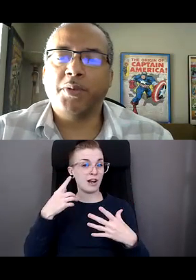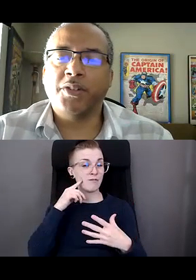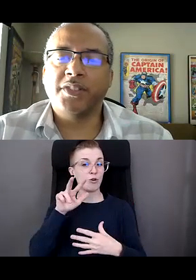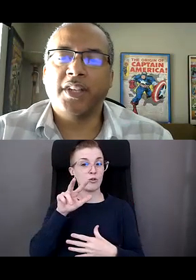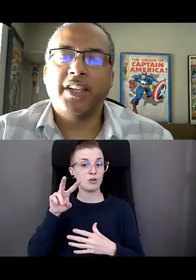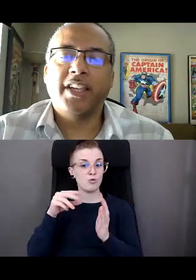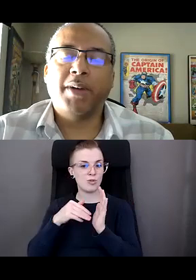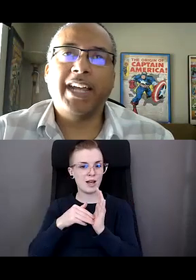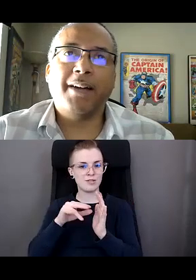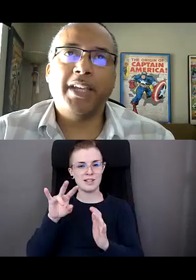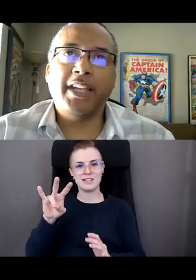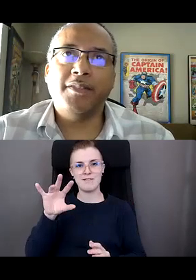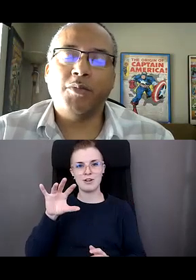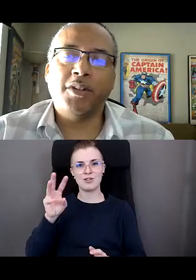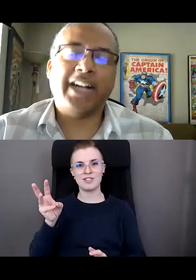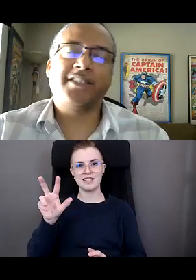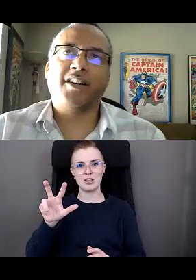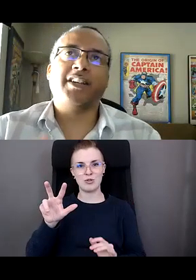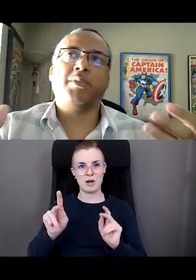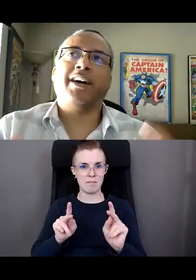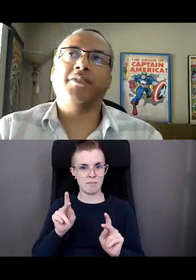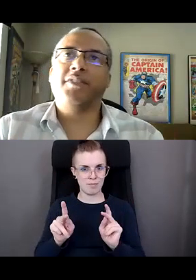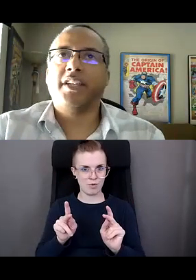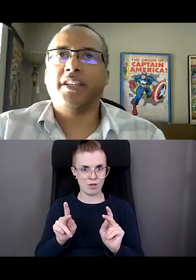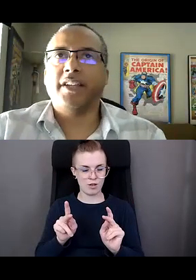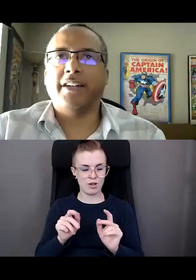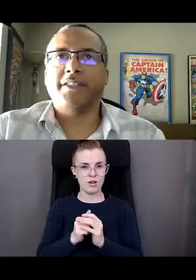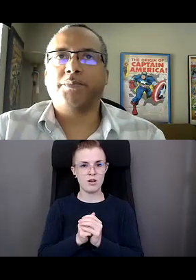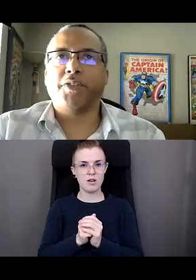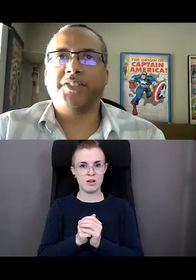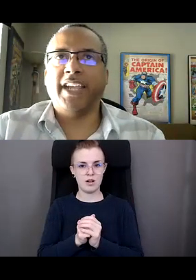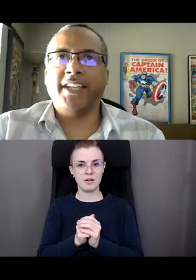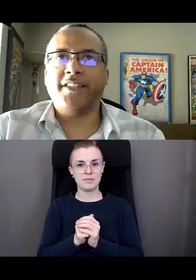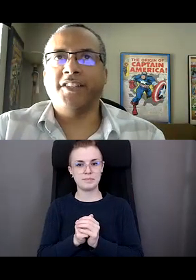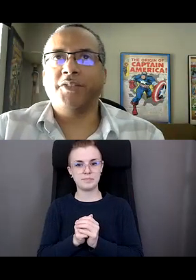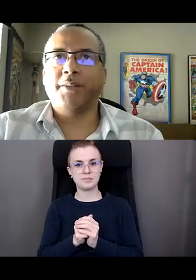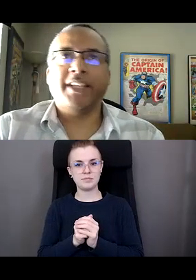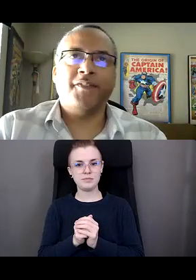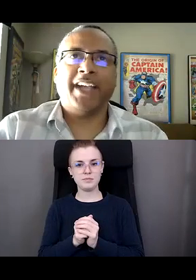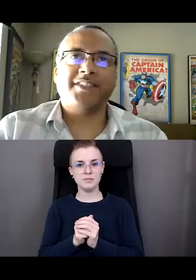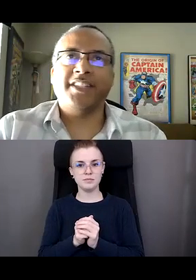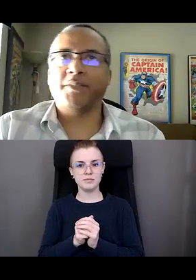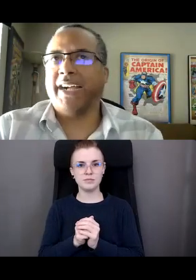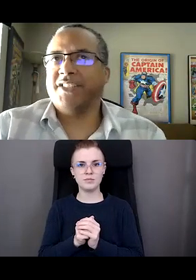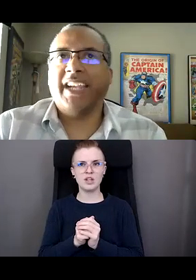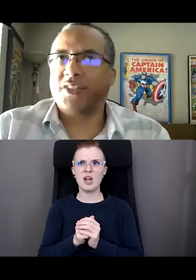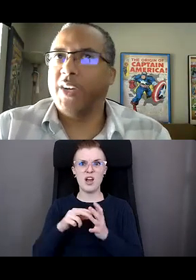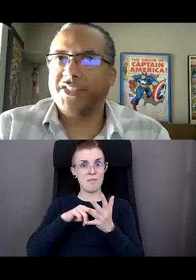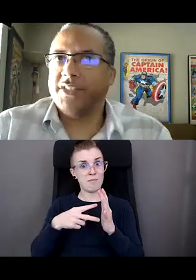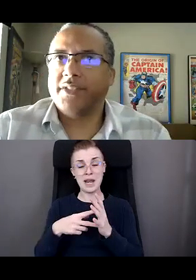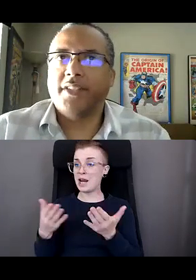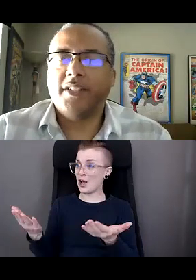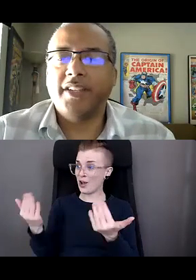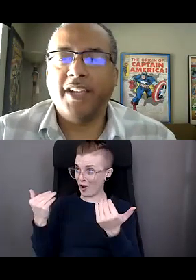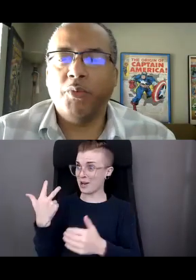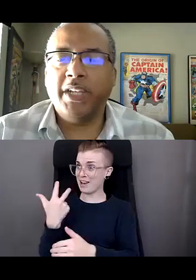32,763 persons. And by that, I mean, we're not talking about per se, come get a vaccine. Somebody just has